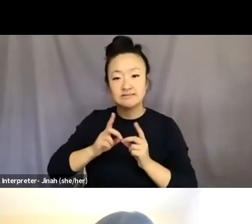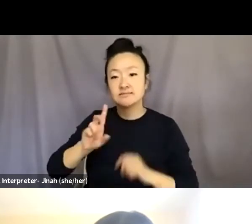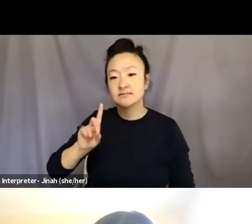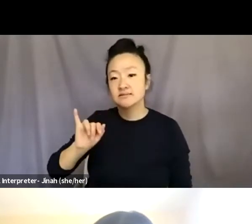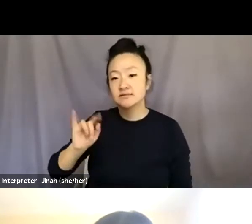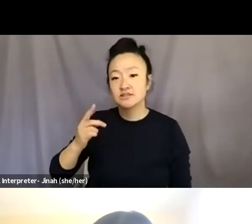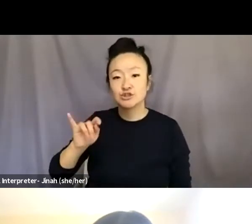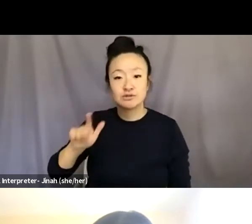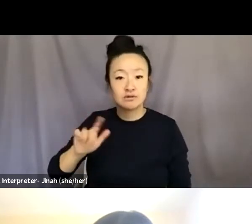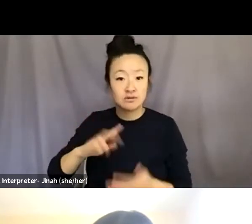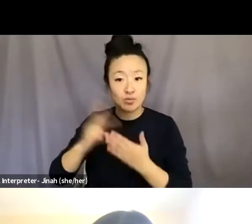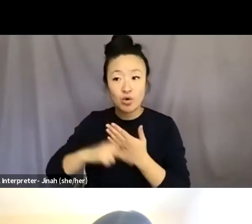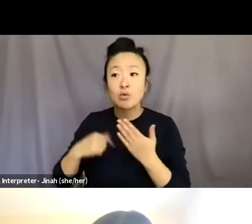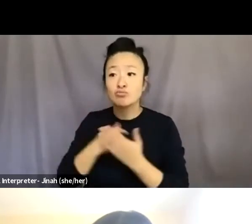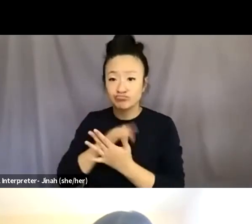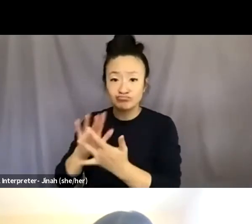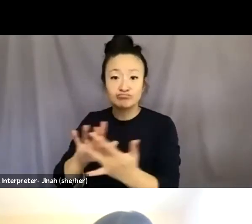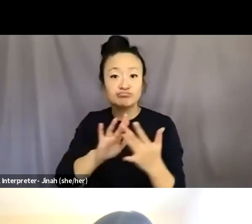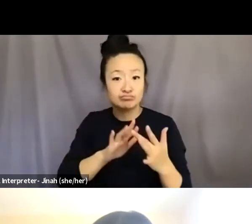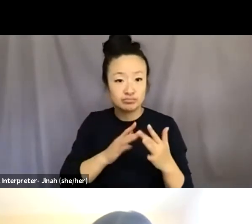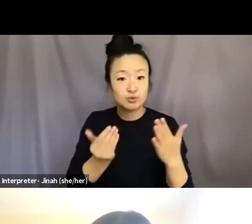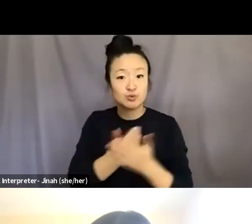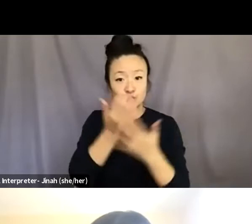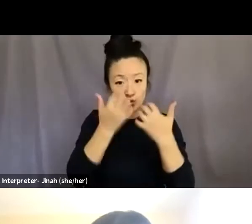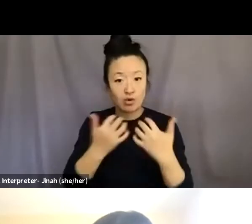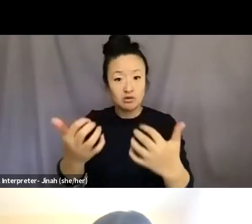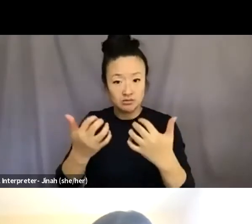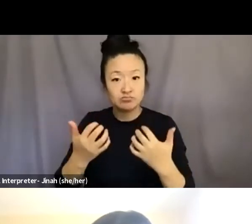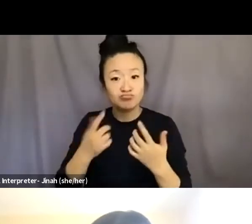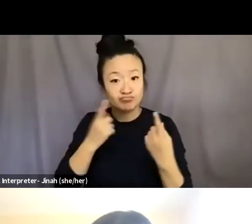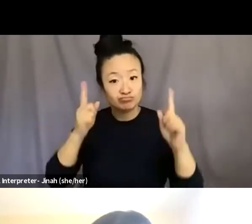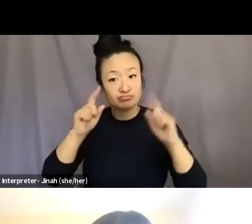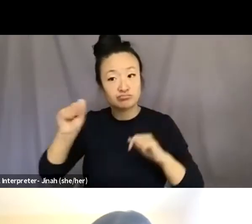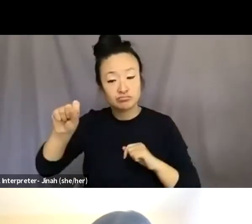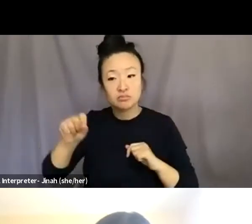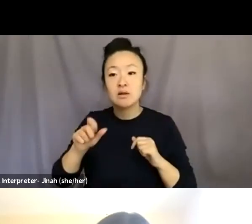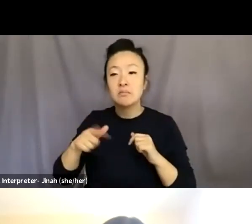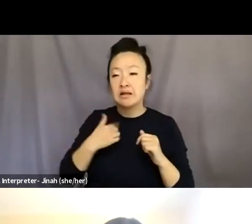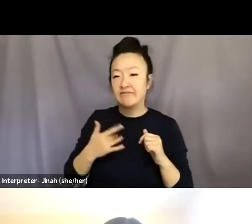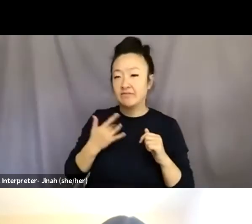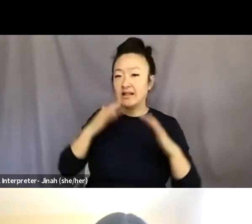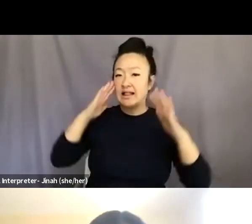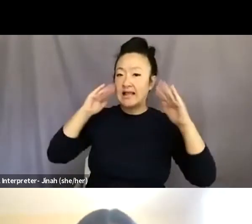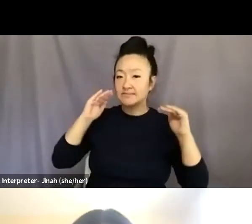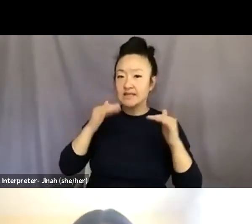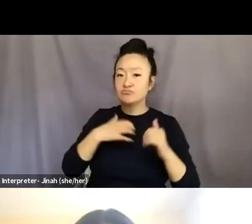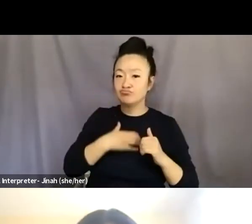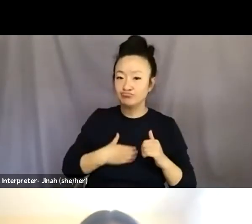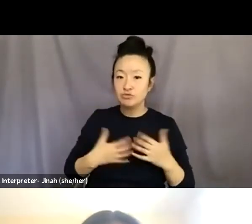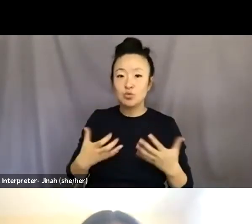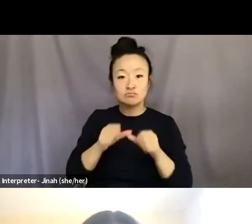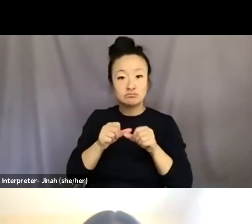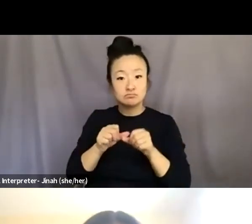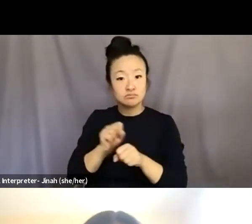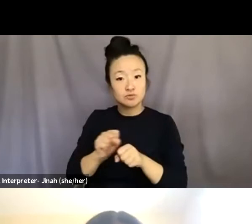new ways of reaching audiences. And I do feel there will be an expectation and a desire to continue that work even